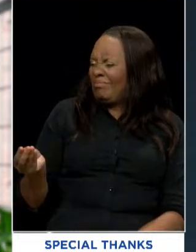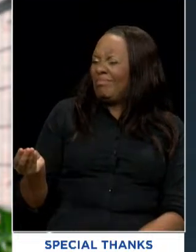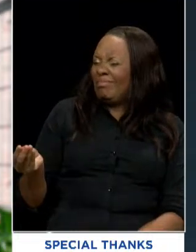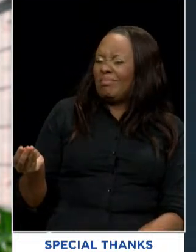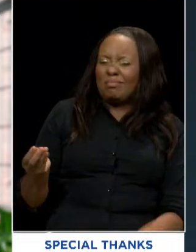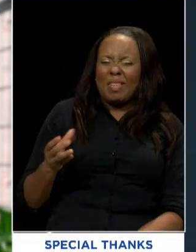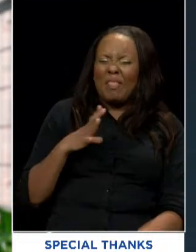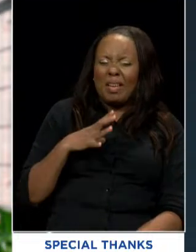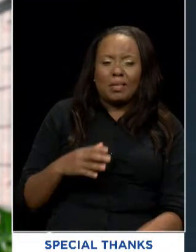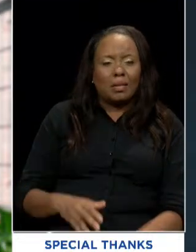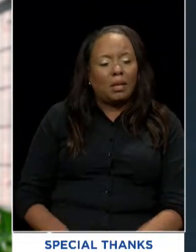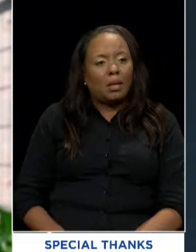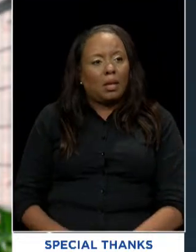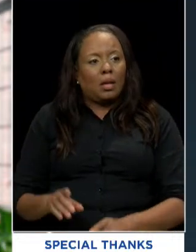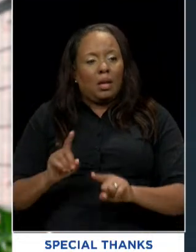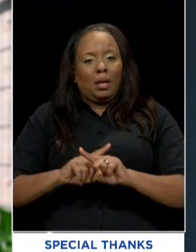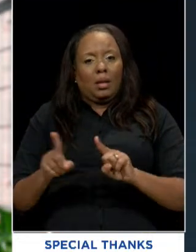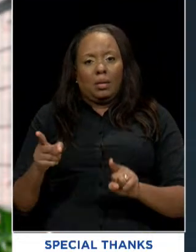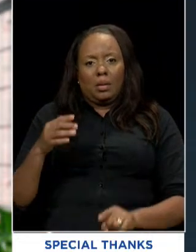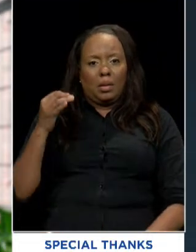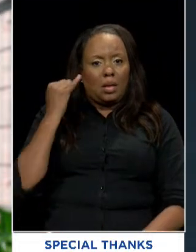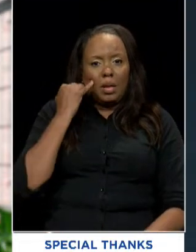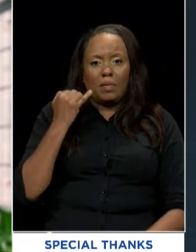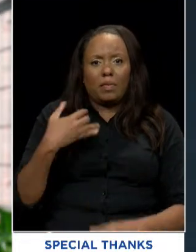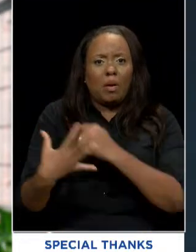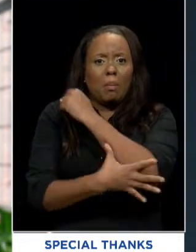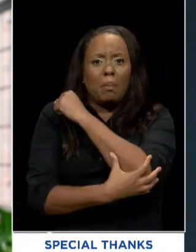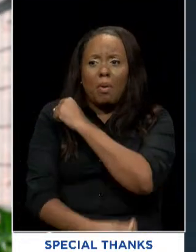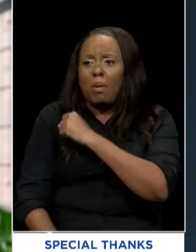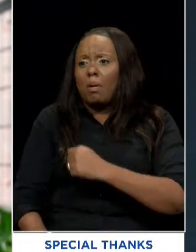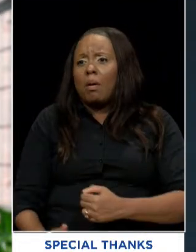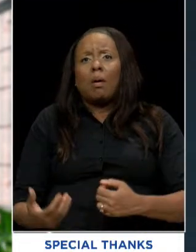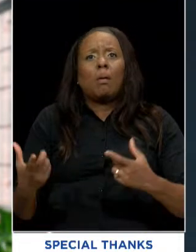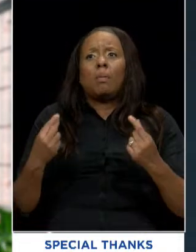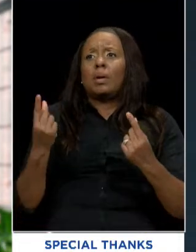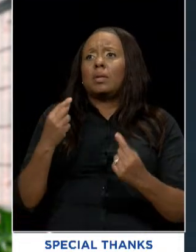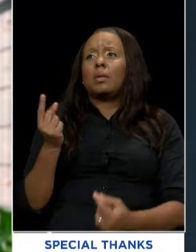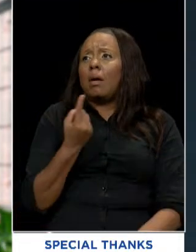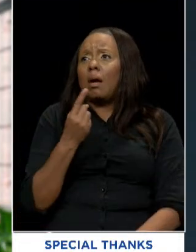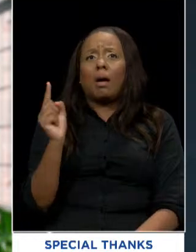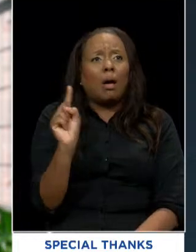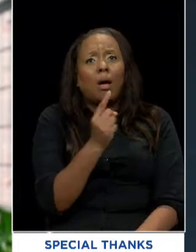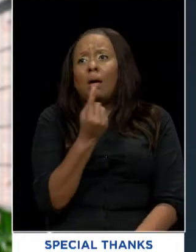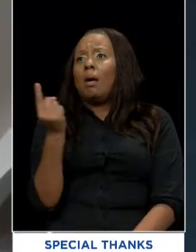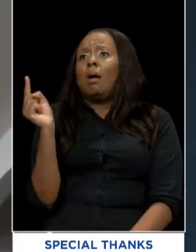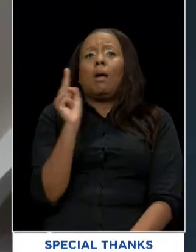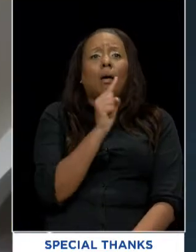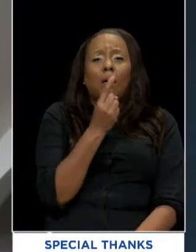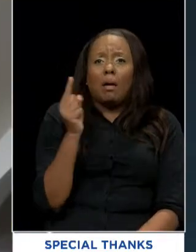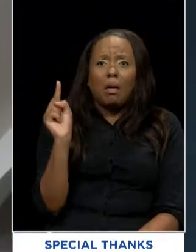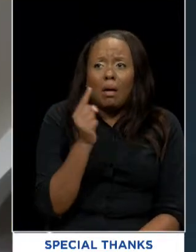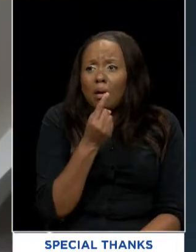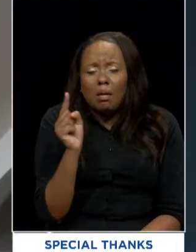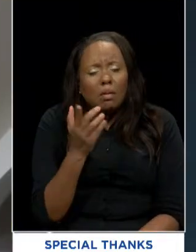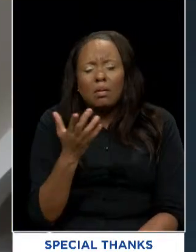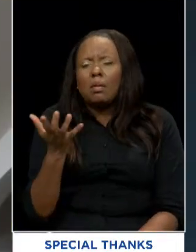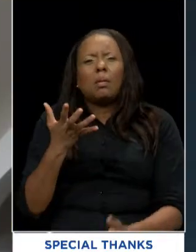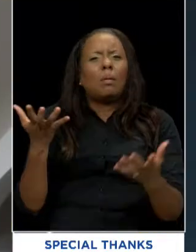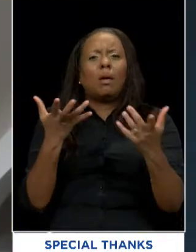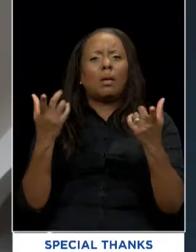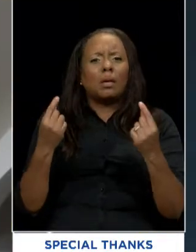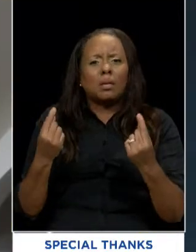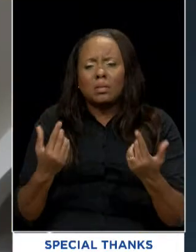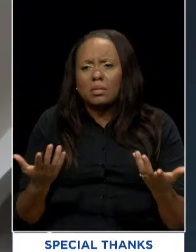as though you're butting about and it's difficult to know where to go. How do you advise people to navigate